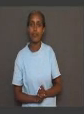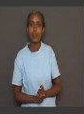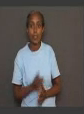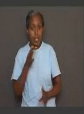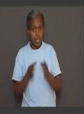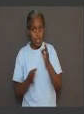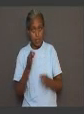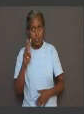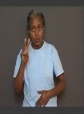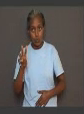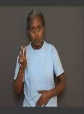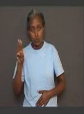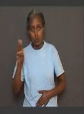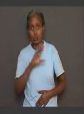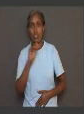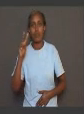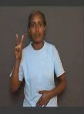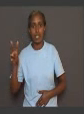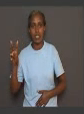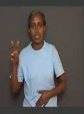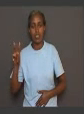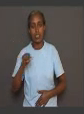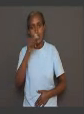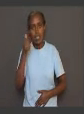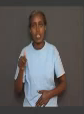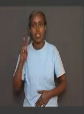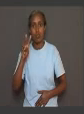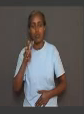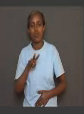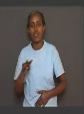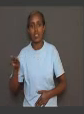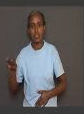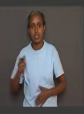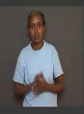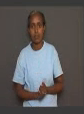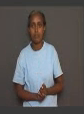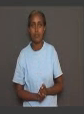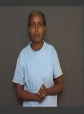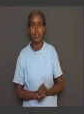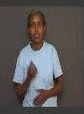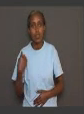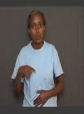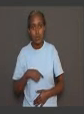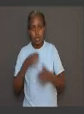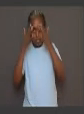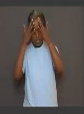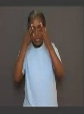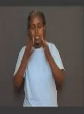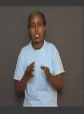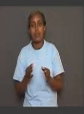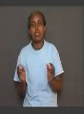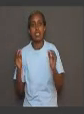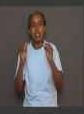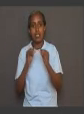If u and v are any two vectors, we can determine their